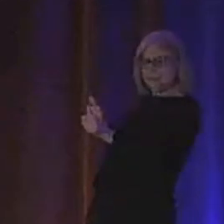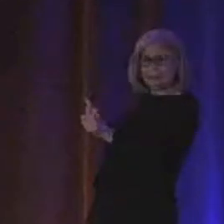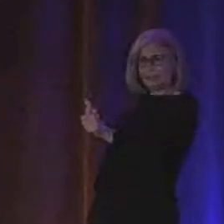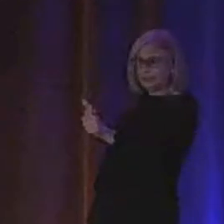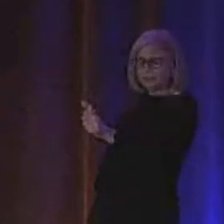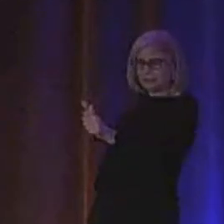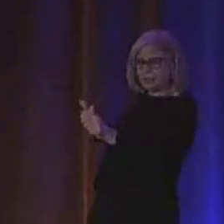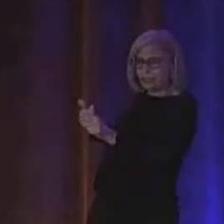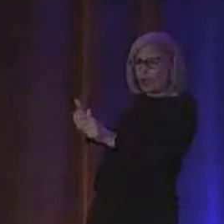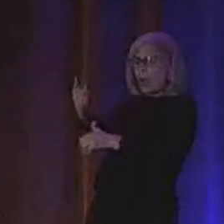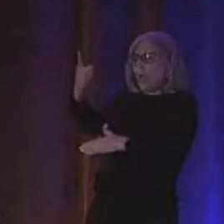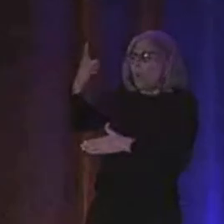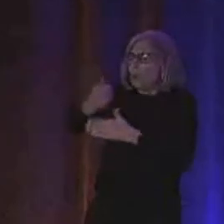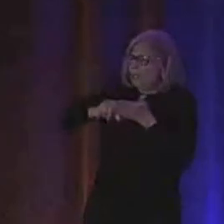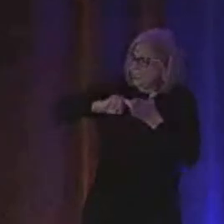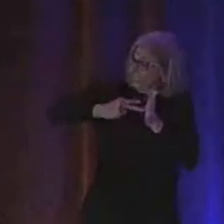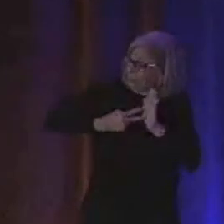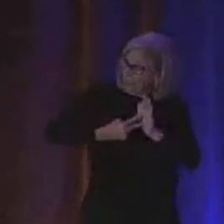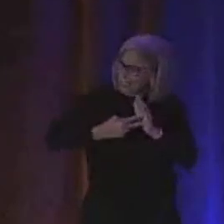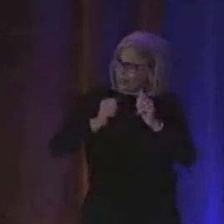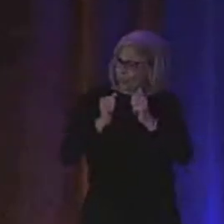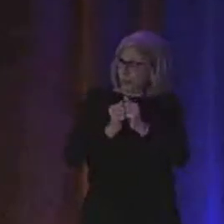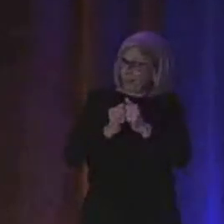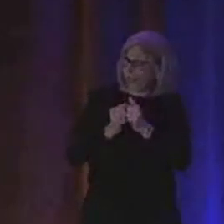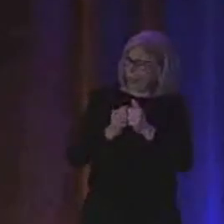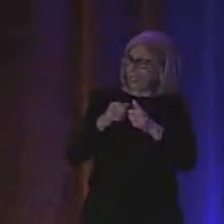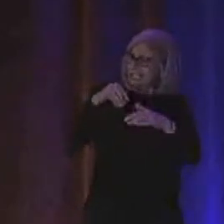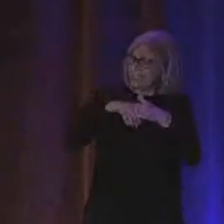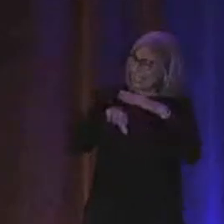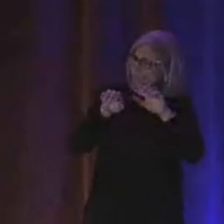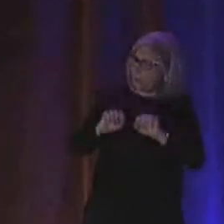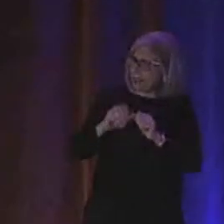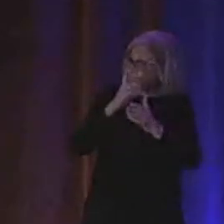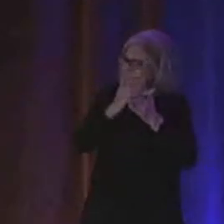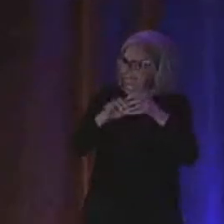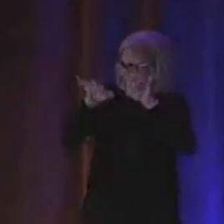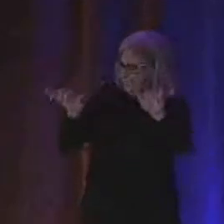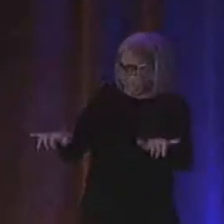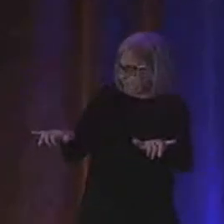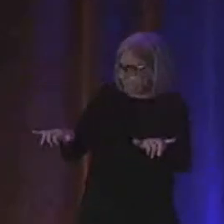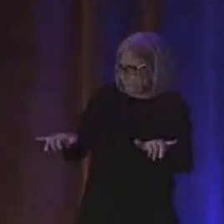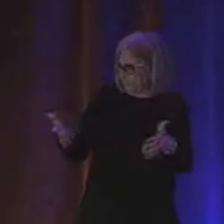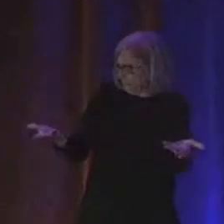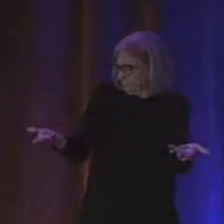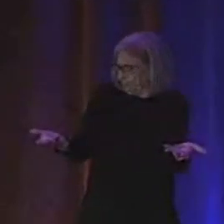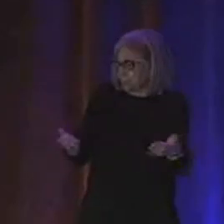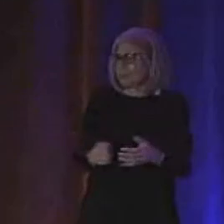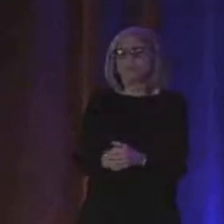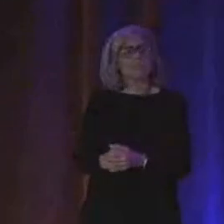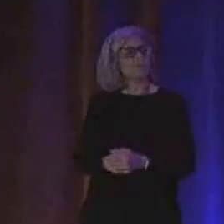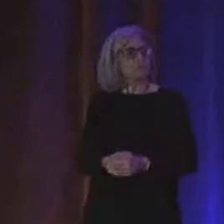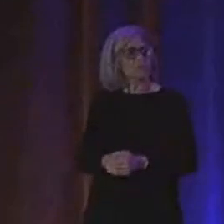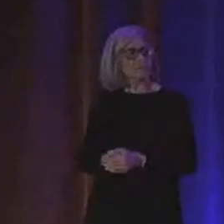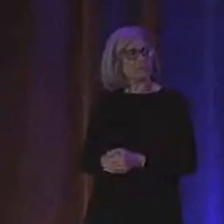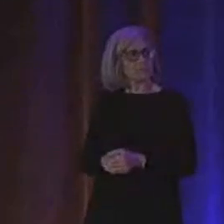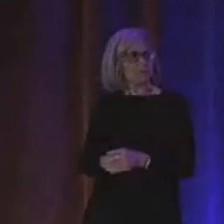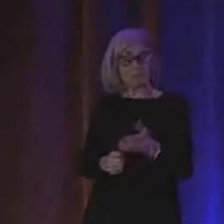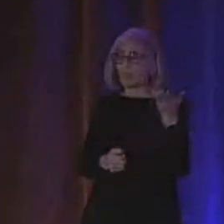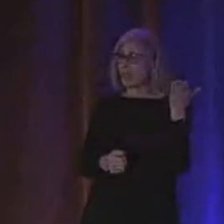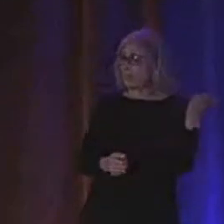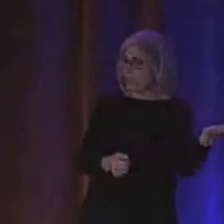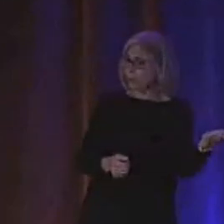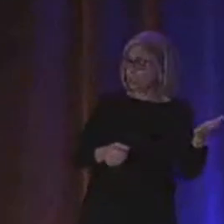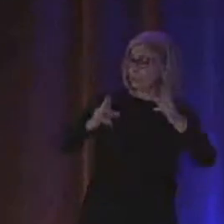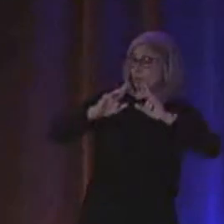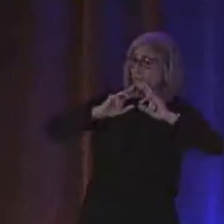Now, what does this mean in terms of accessible design system components? Well, there is this